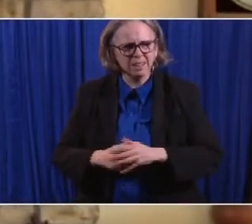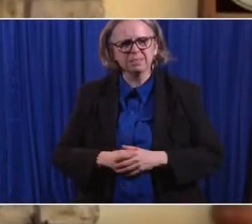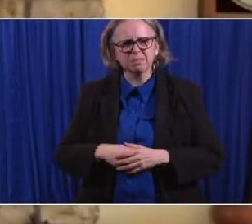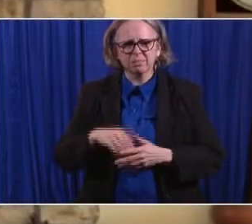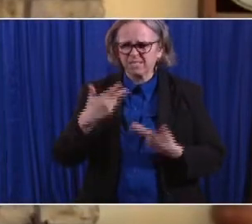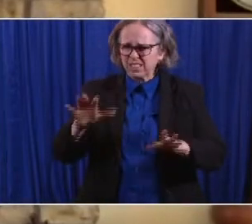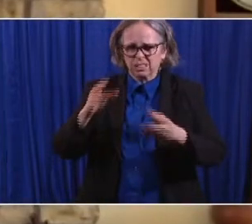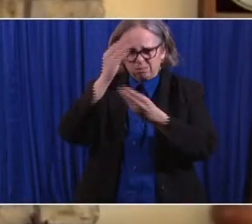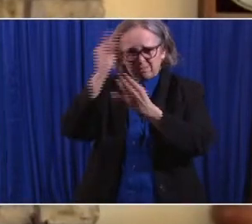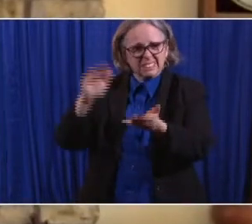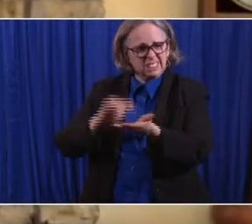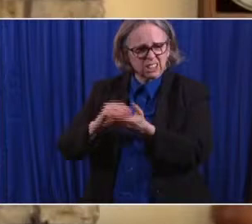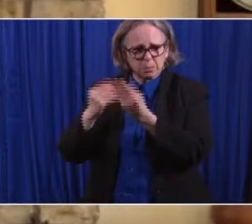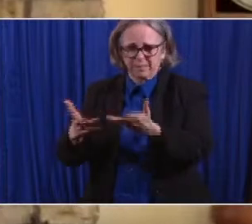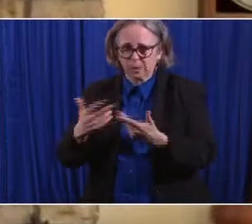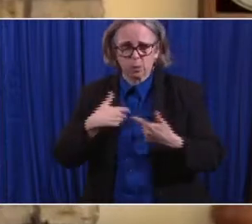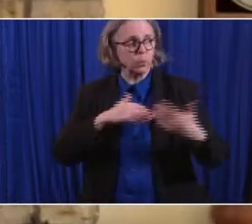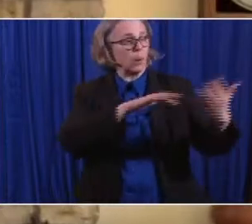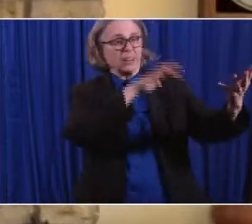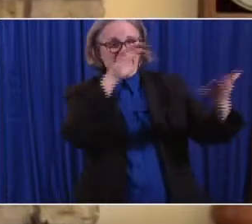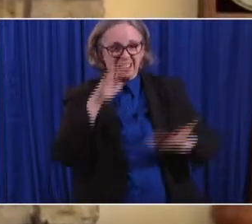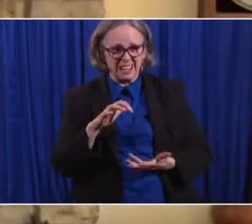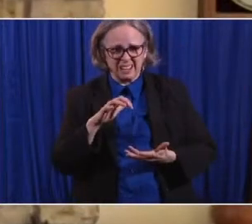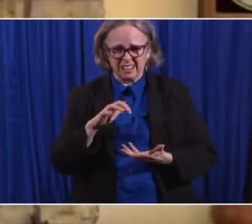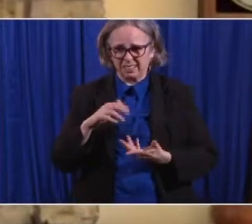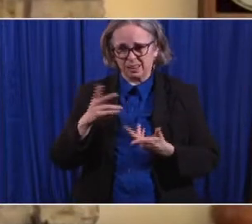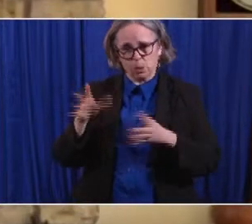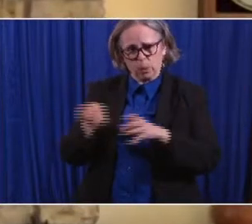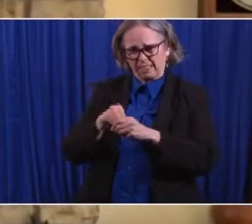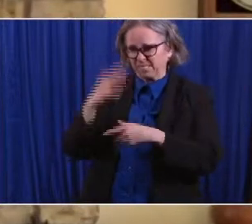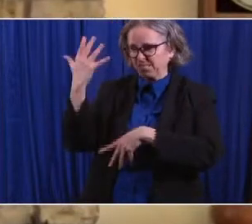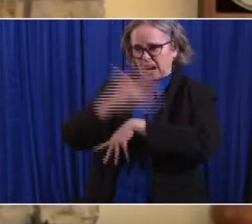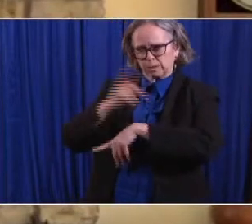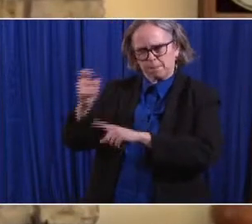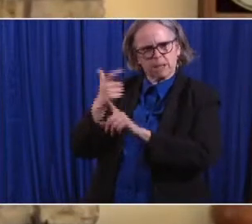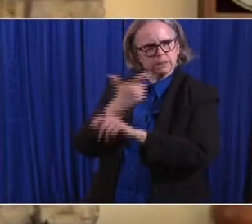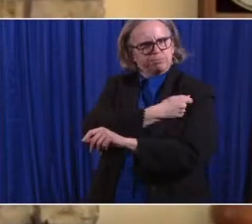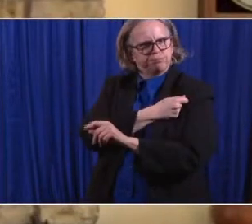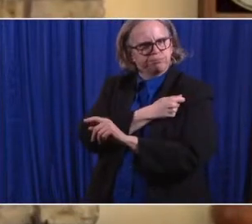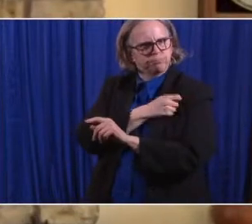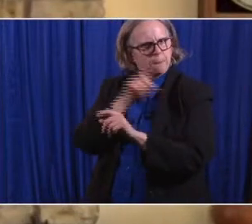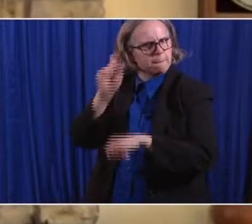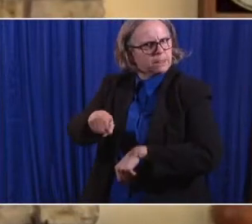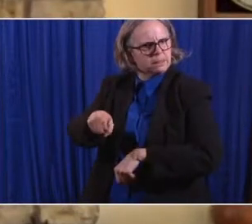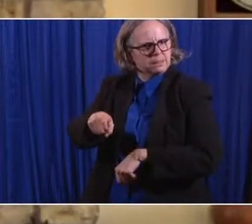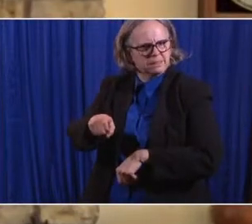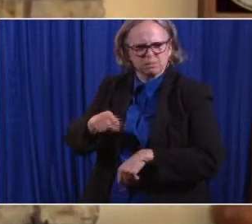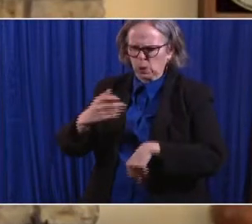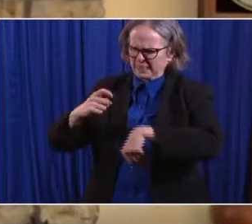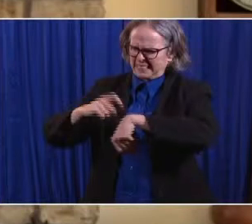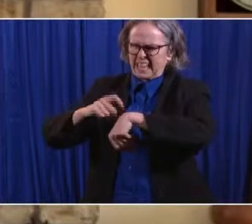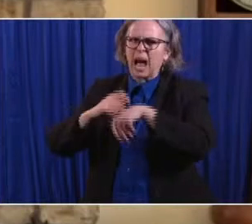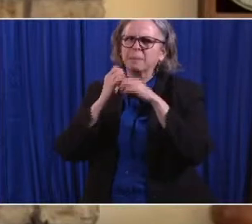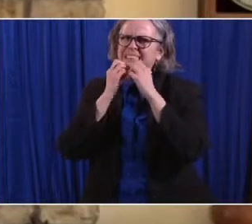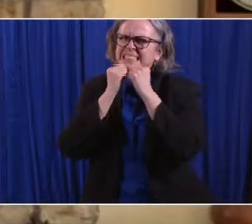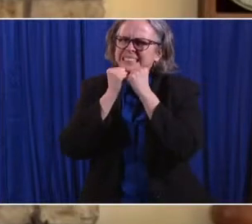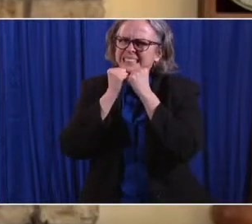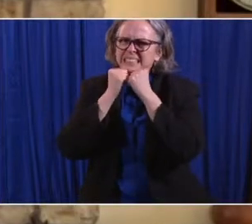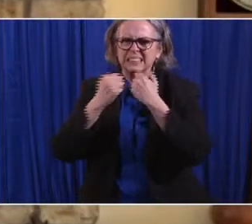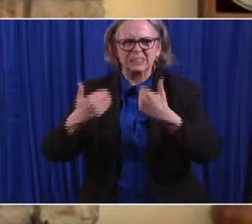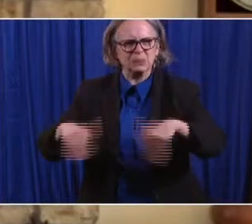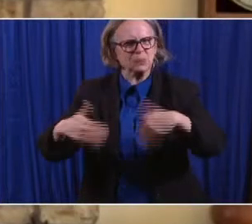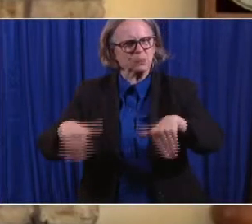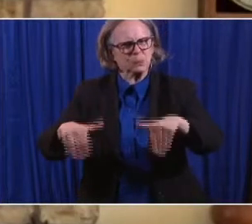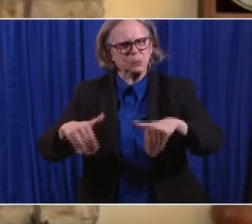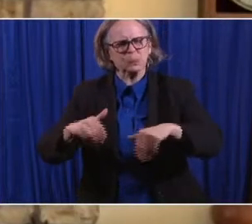Don't be sitting there with it because we know that time is of the essence. But on the other hand, we also know